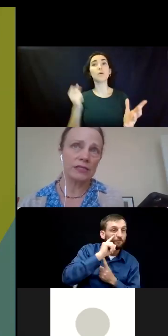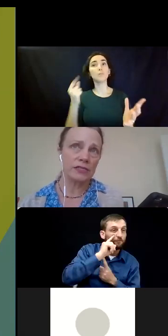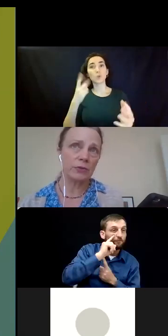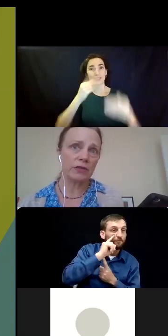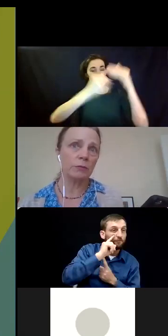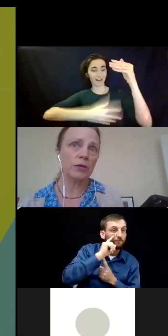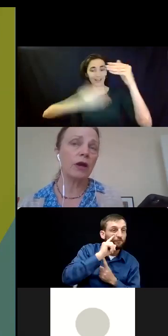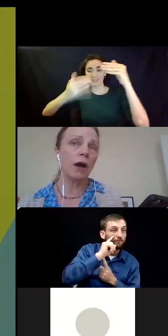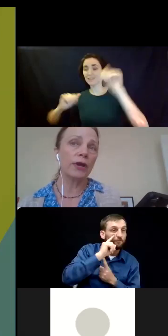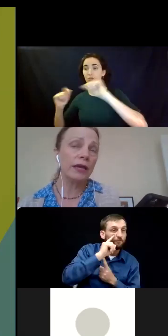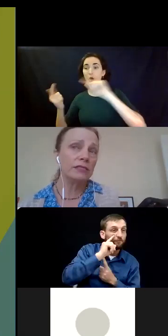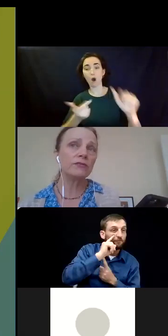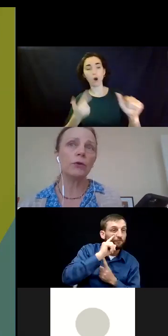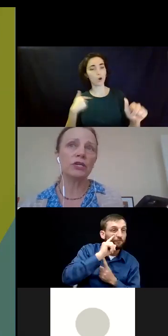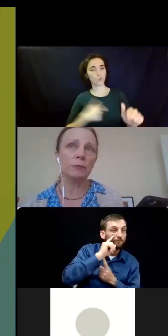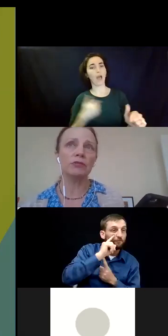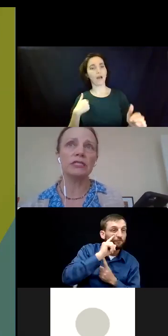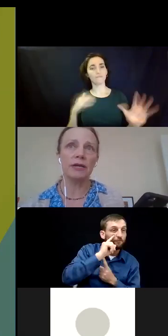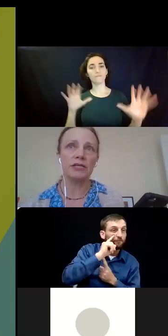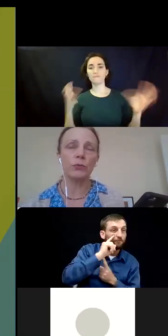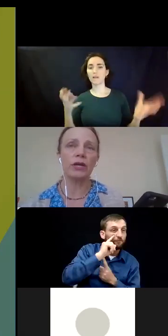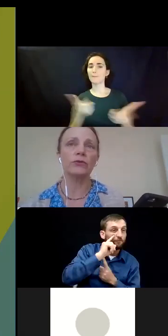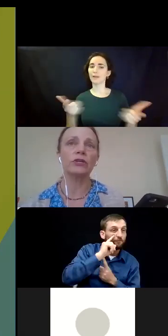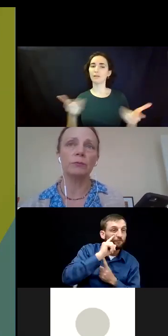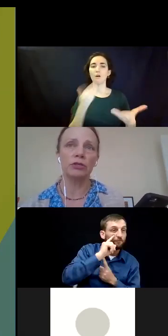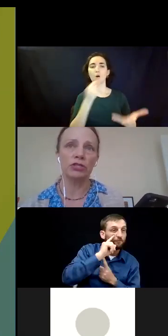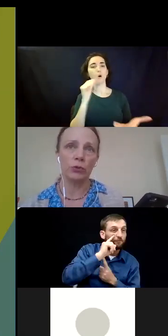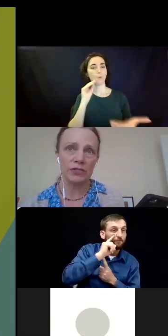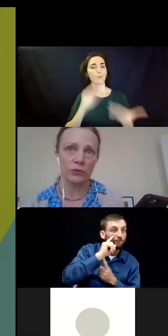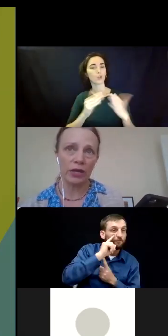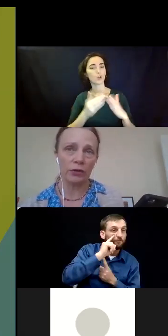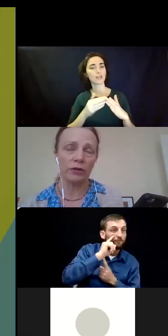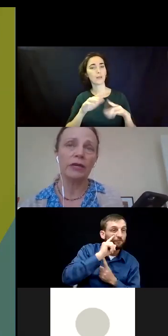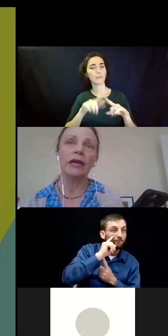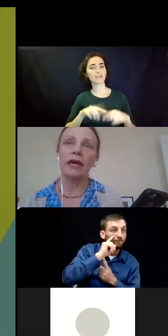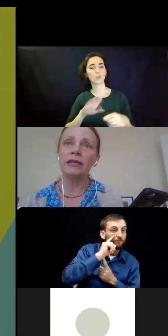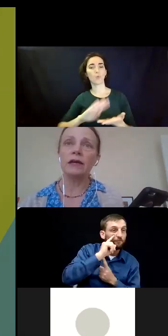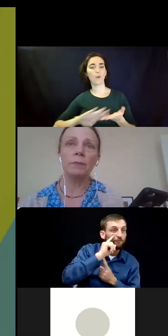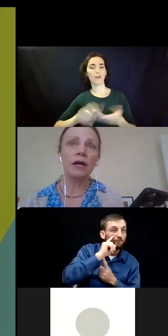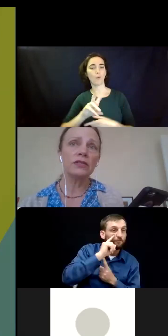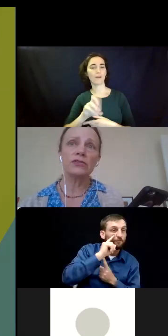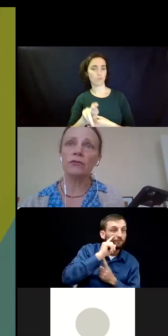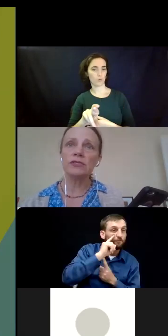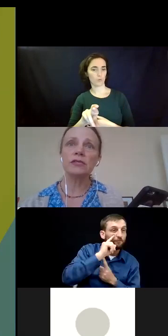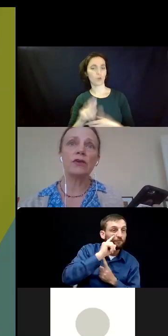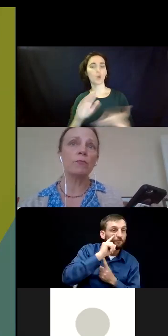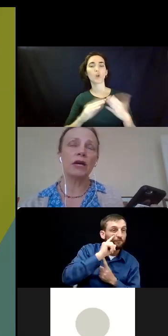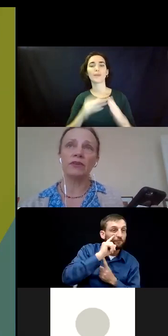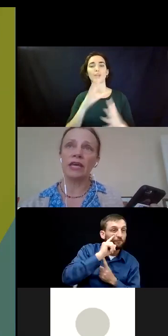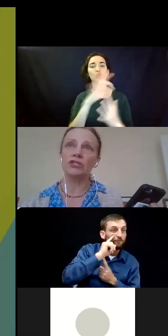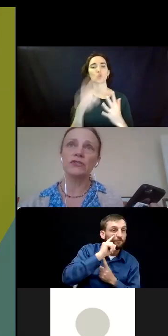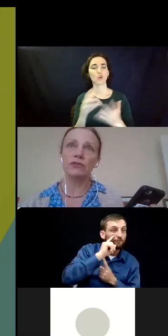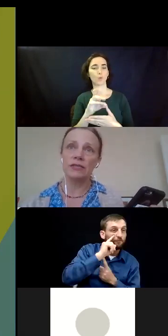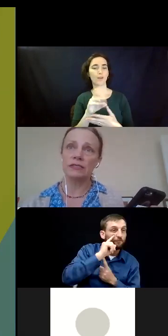things that exist within our most comprehensive home and community-based waiver, the Community Choices Waiver. And among these services,